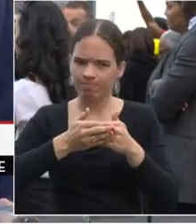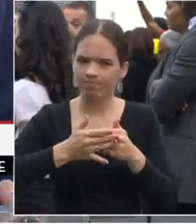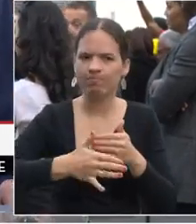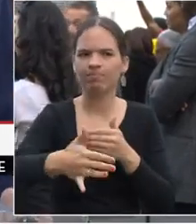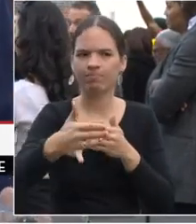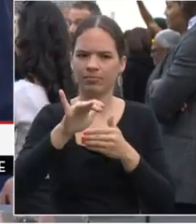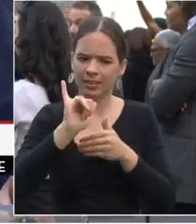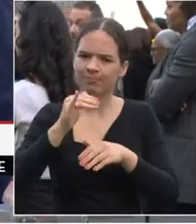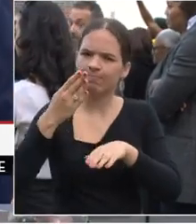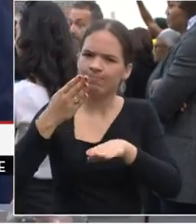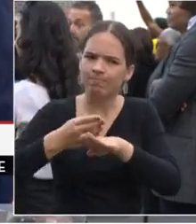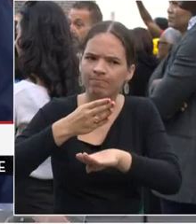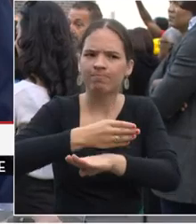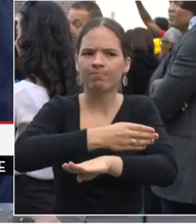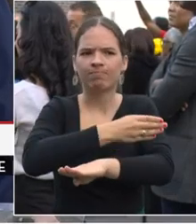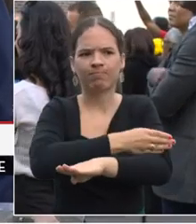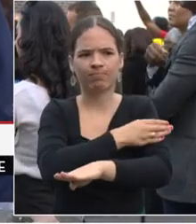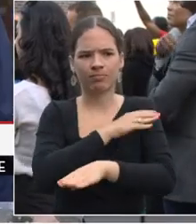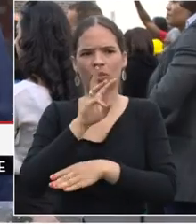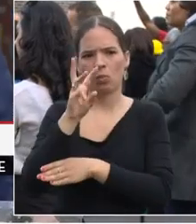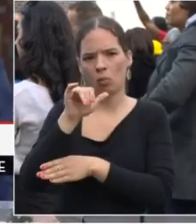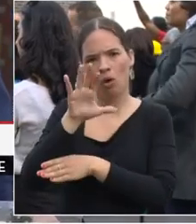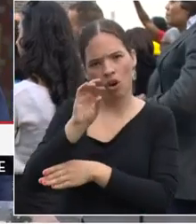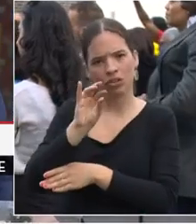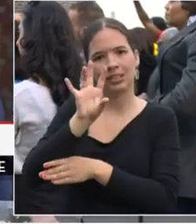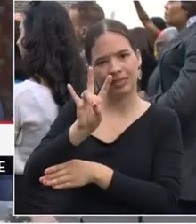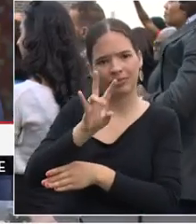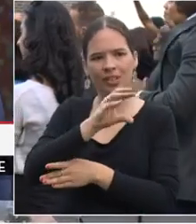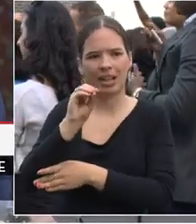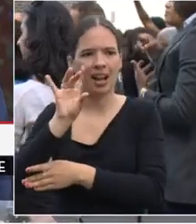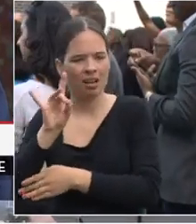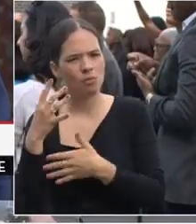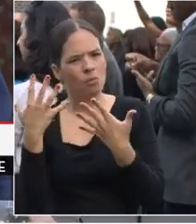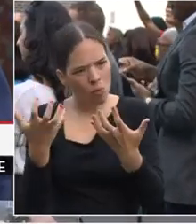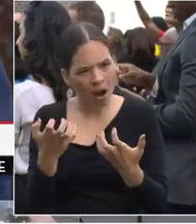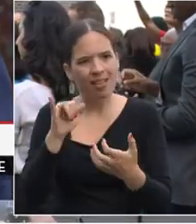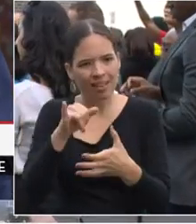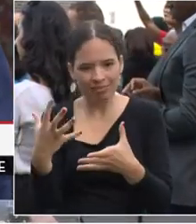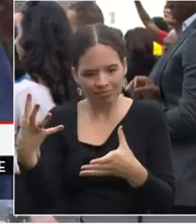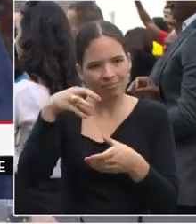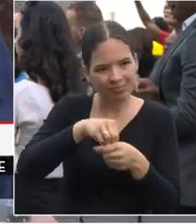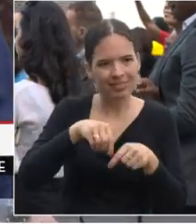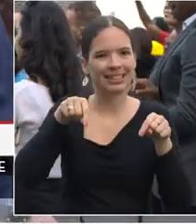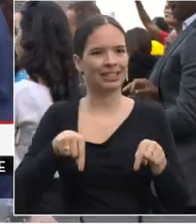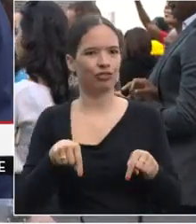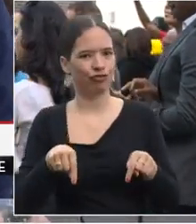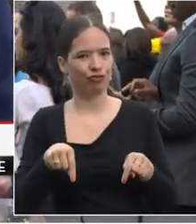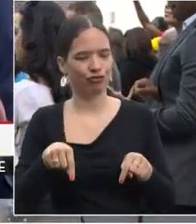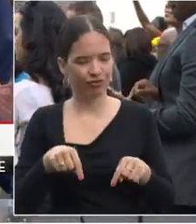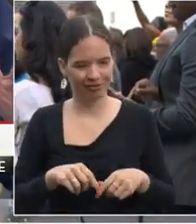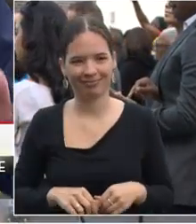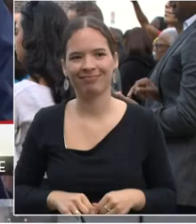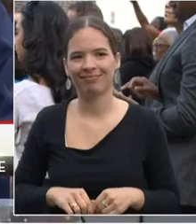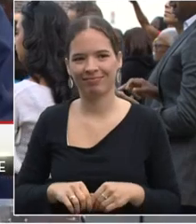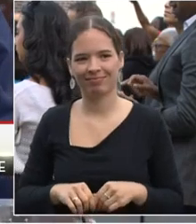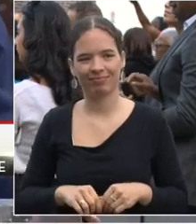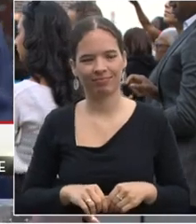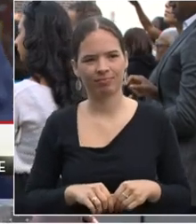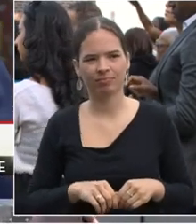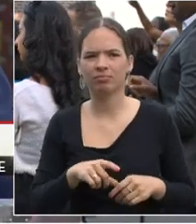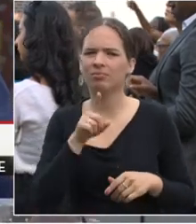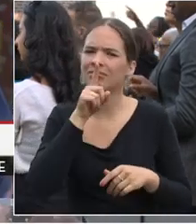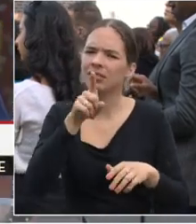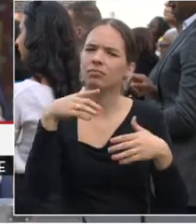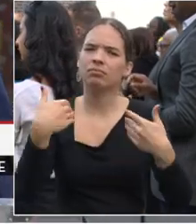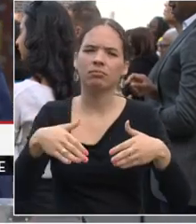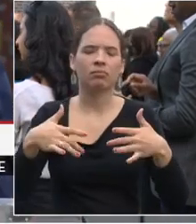people in Ward 7 and 8 to be able to be a part of making happen as we move forward. I'm very excited,